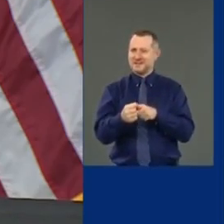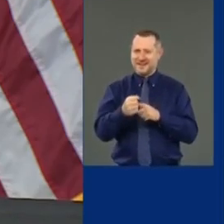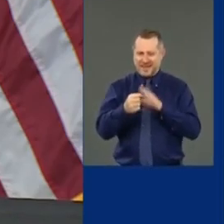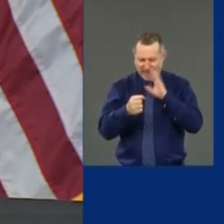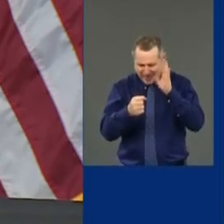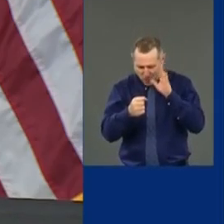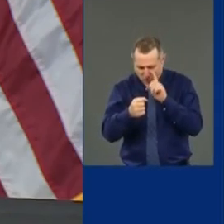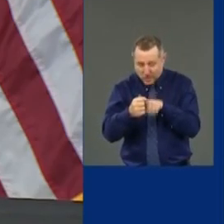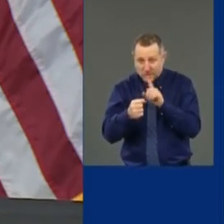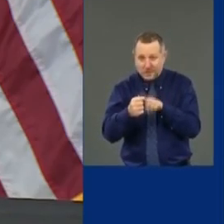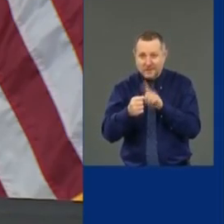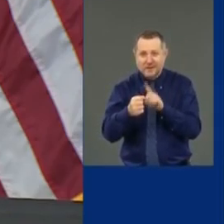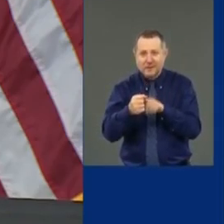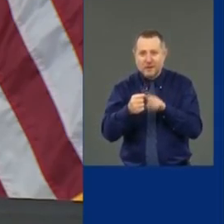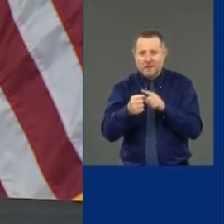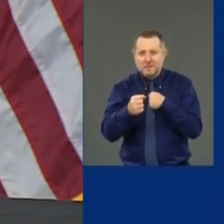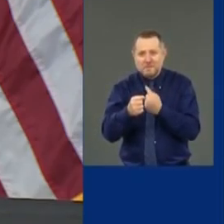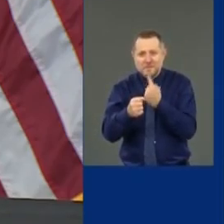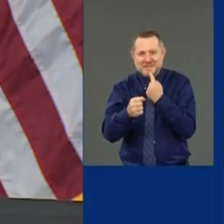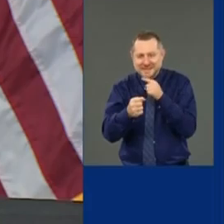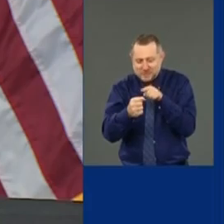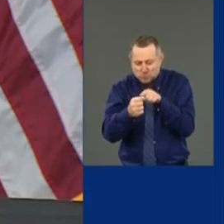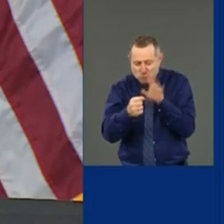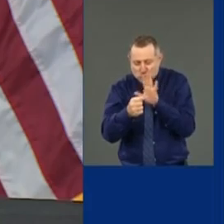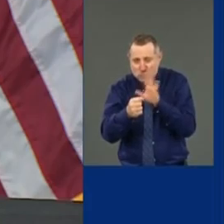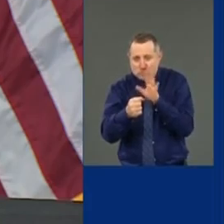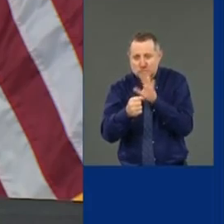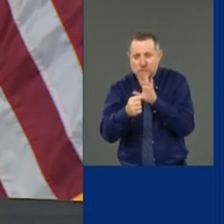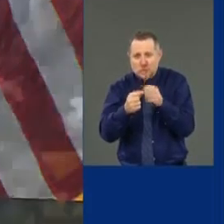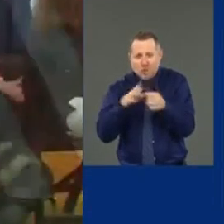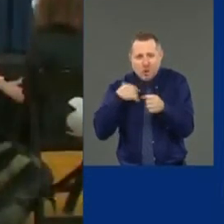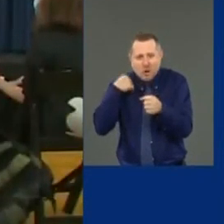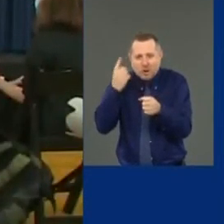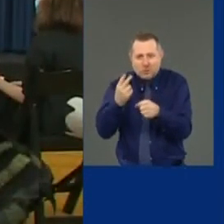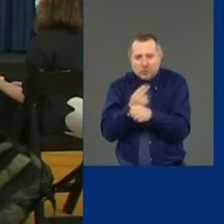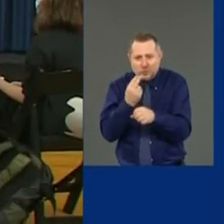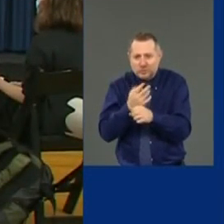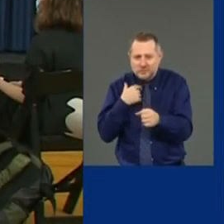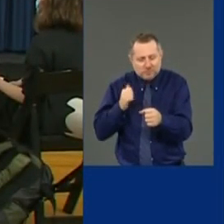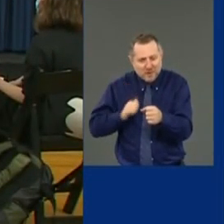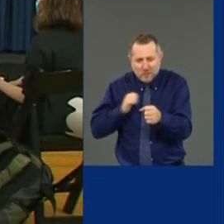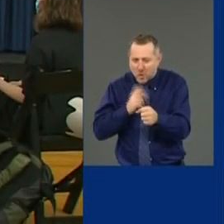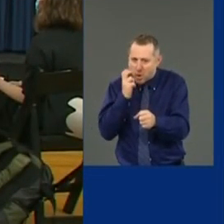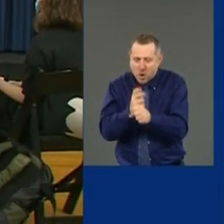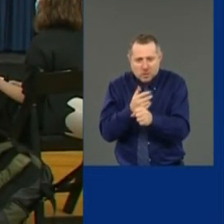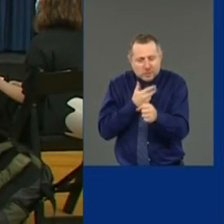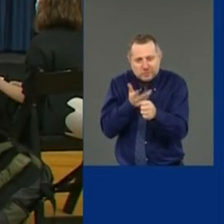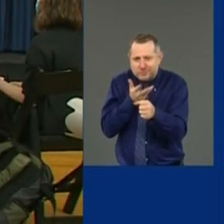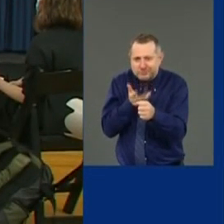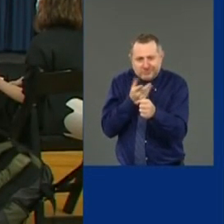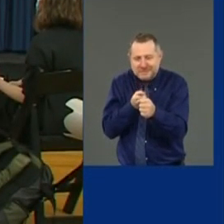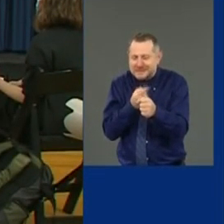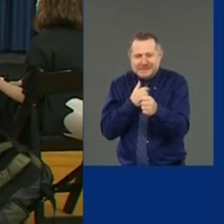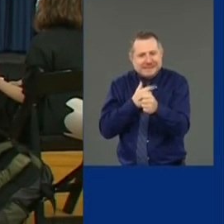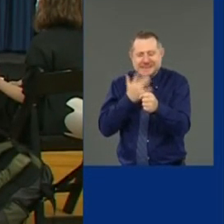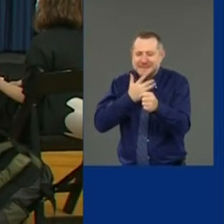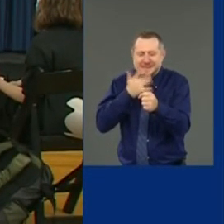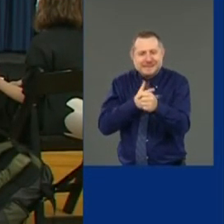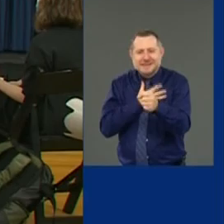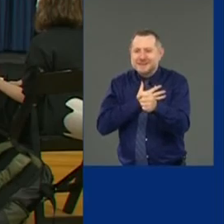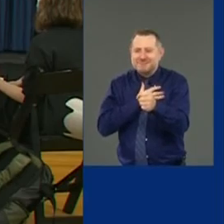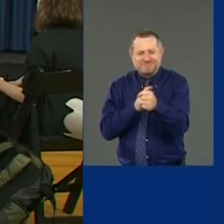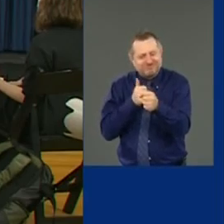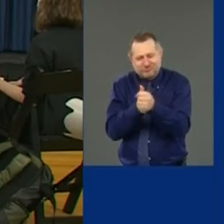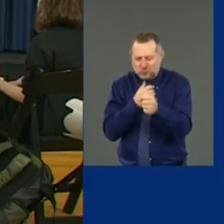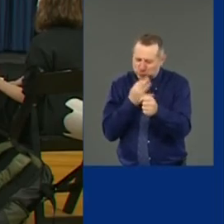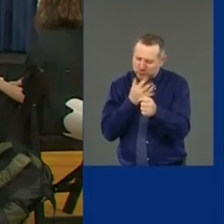I really missed you. I know it's been hard, but we're going to get back together at some point, and it's going to be even